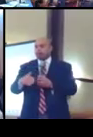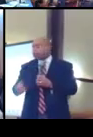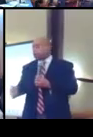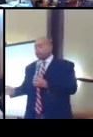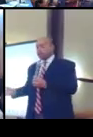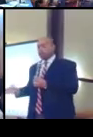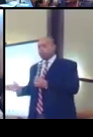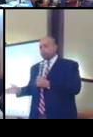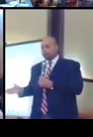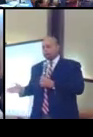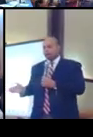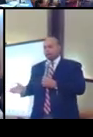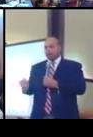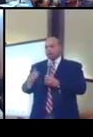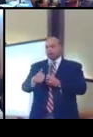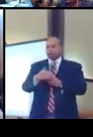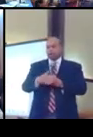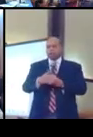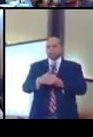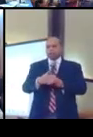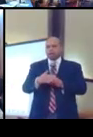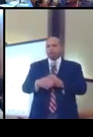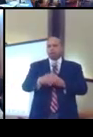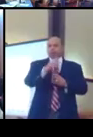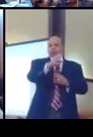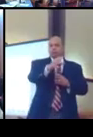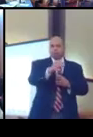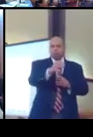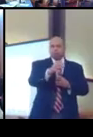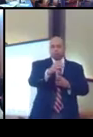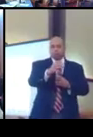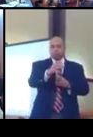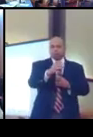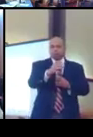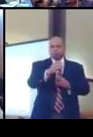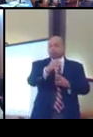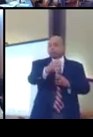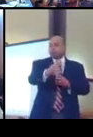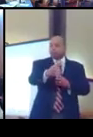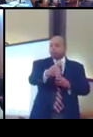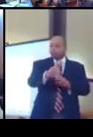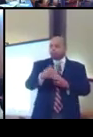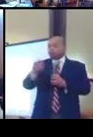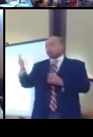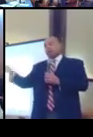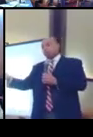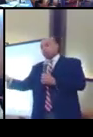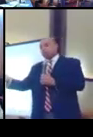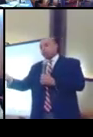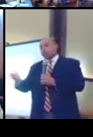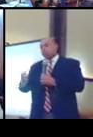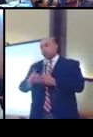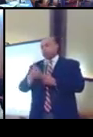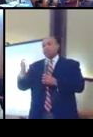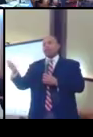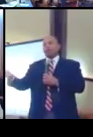development that in this plan actually did break down to look at and say, this particular person who's in the city, who might not